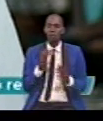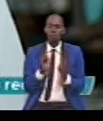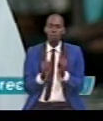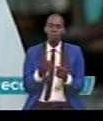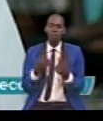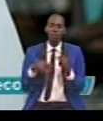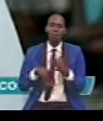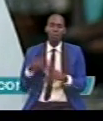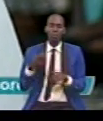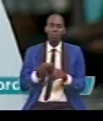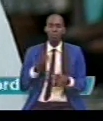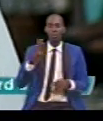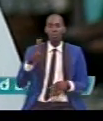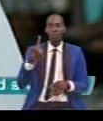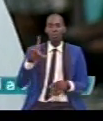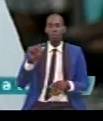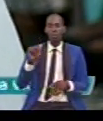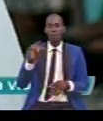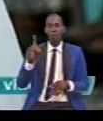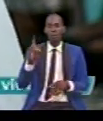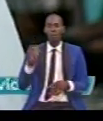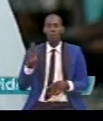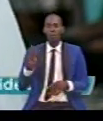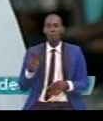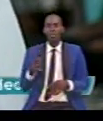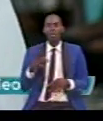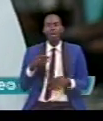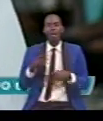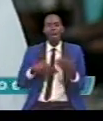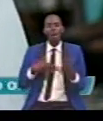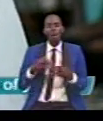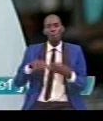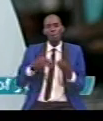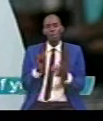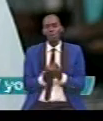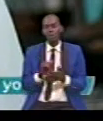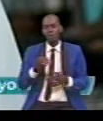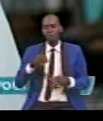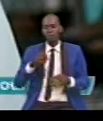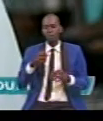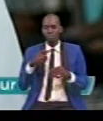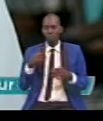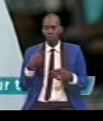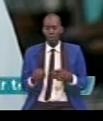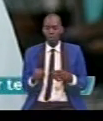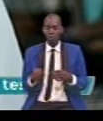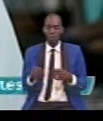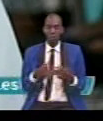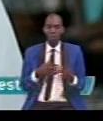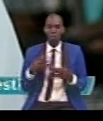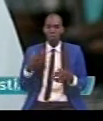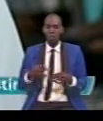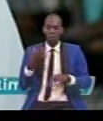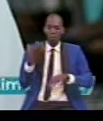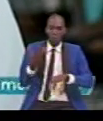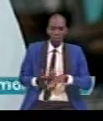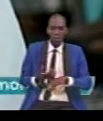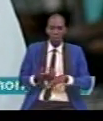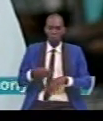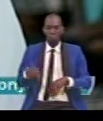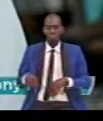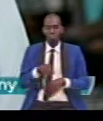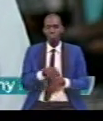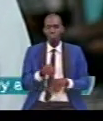the the morning stiffness, again, old age, we still have to confirm, but sounds more